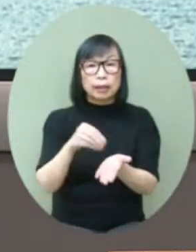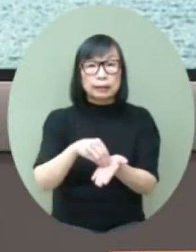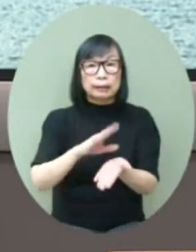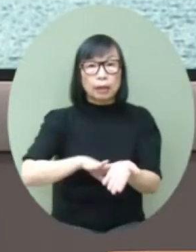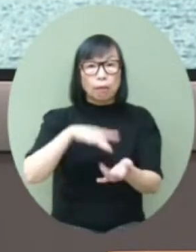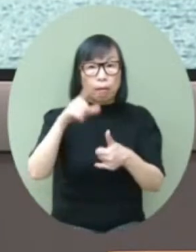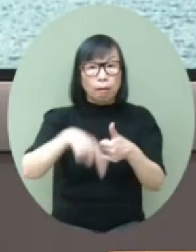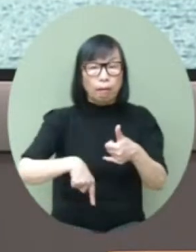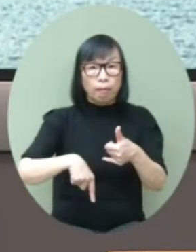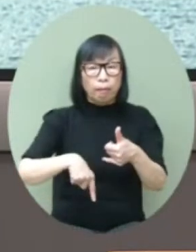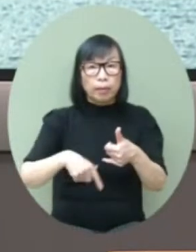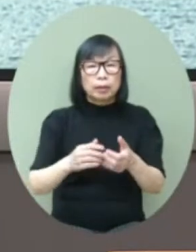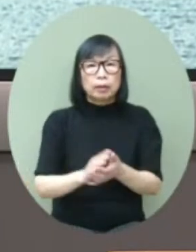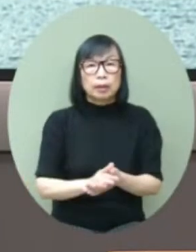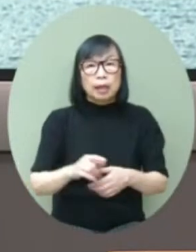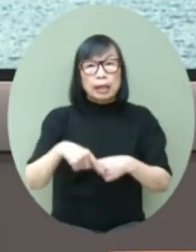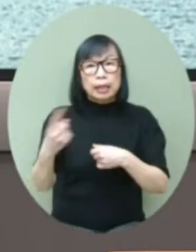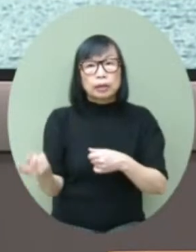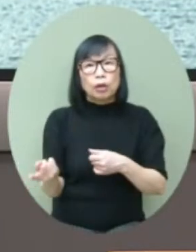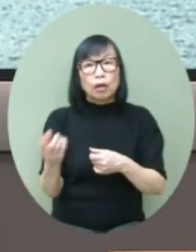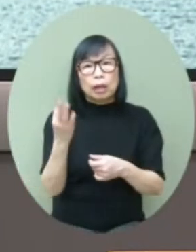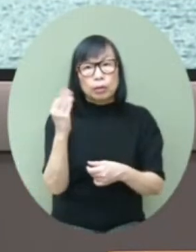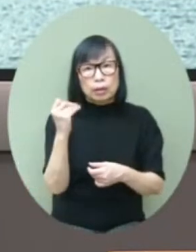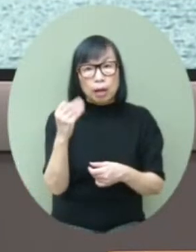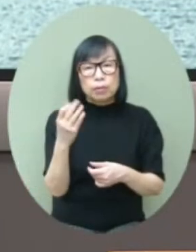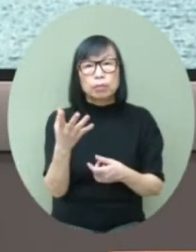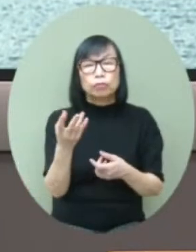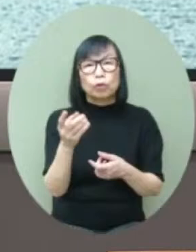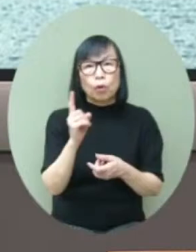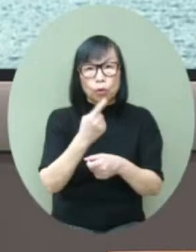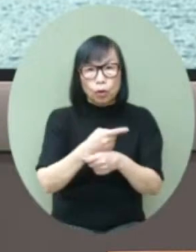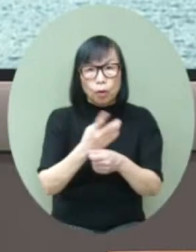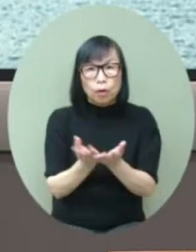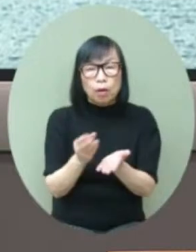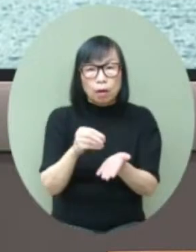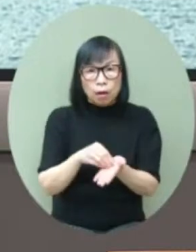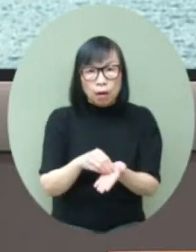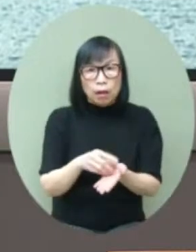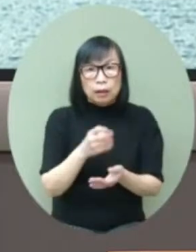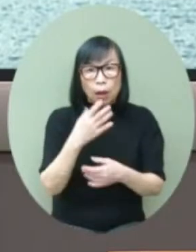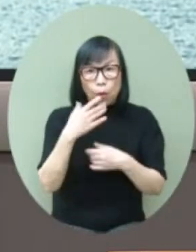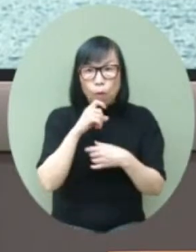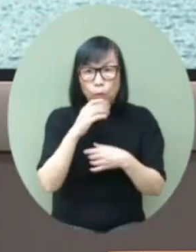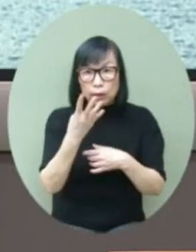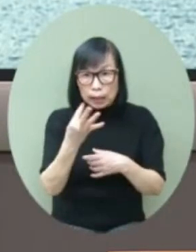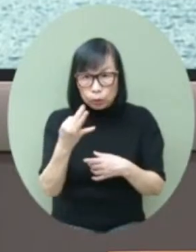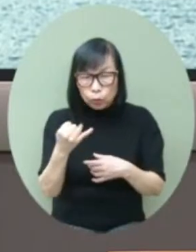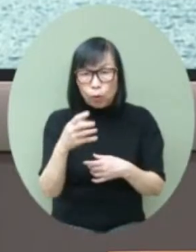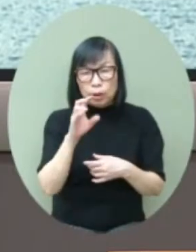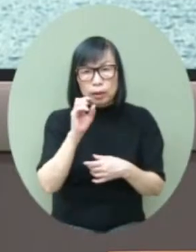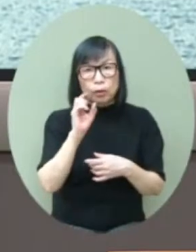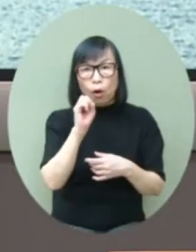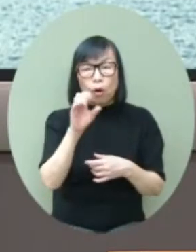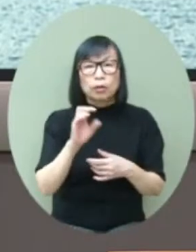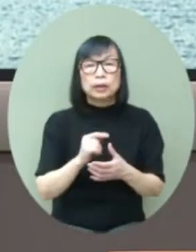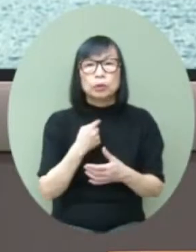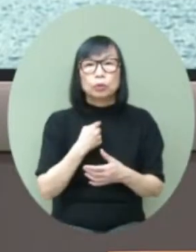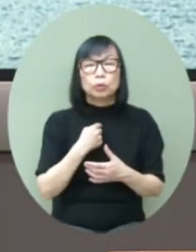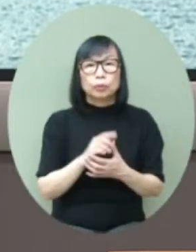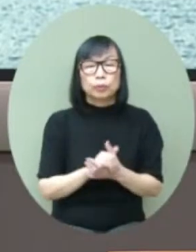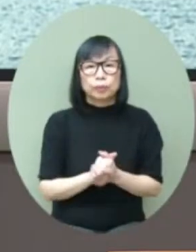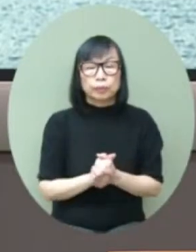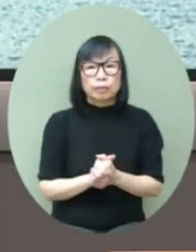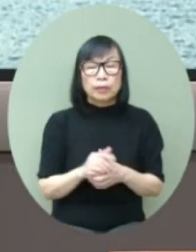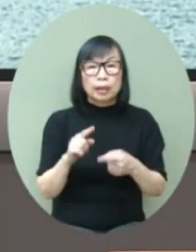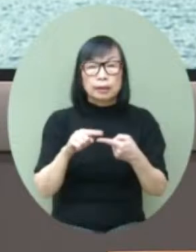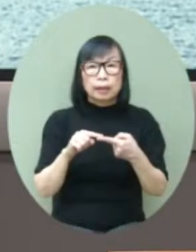So these are the confirmed cases. We have 30-odd cases, positive cases, which I would